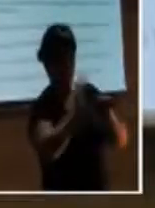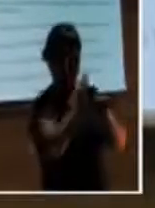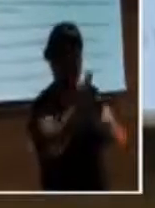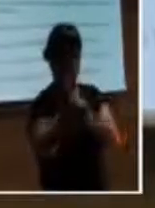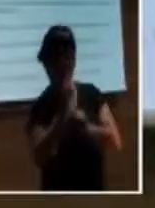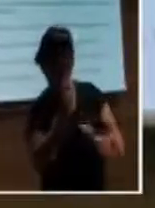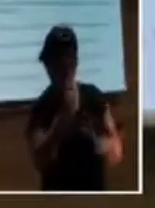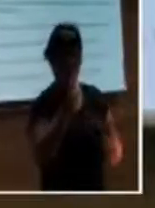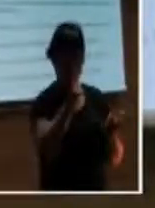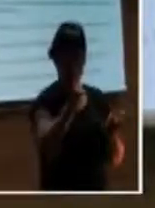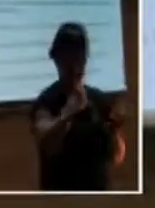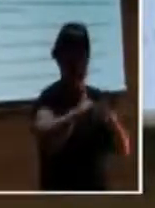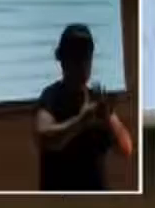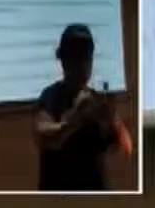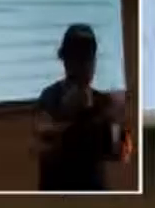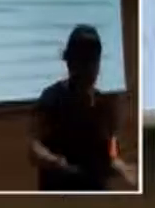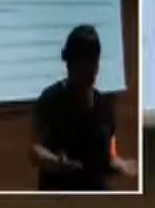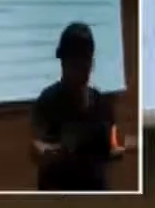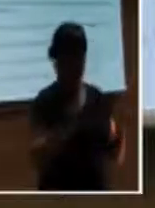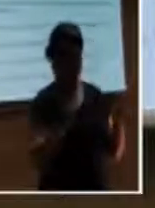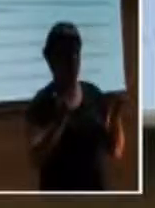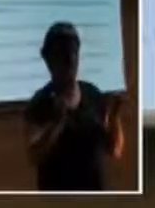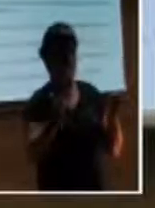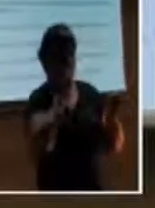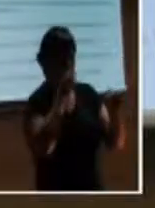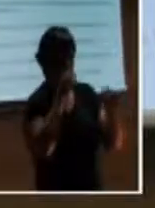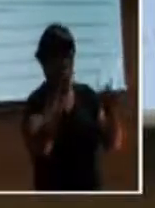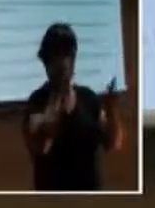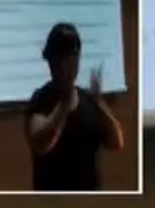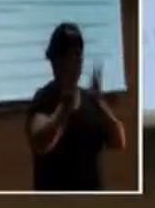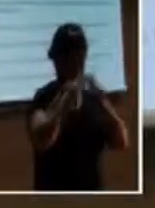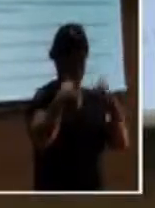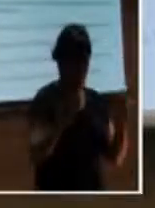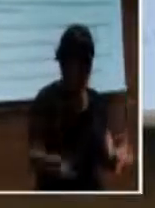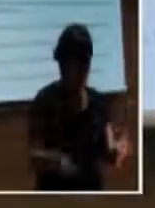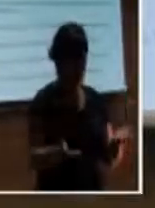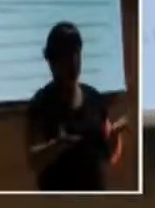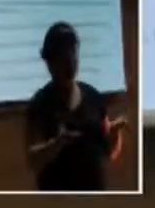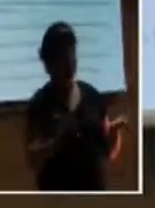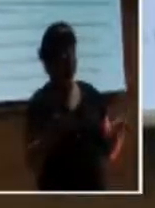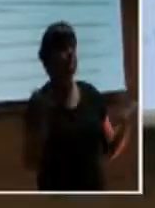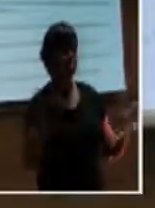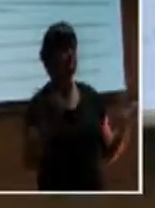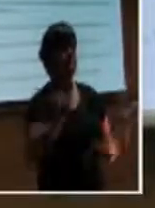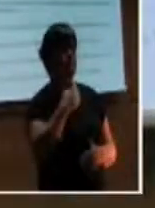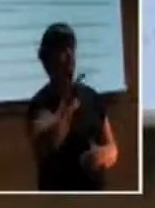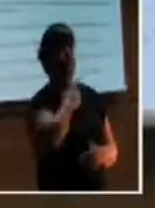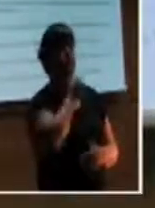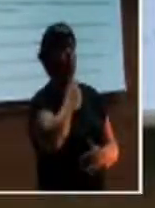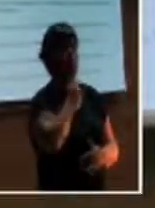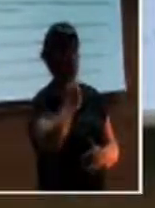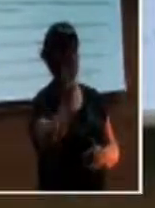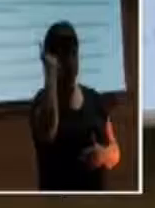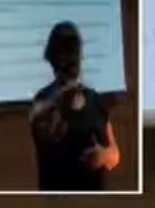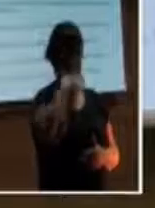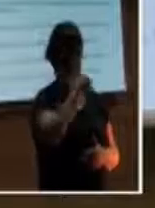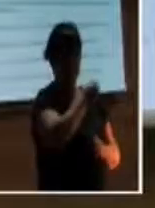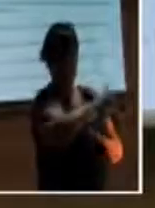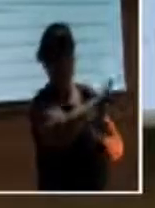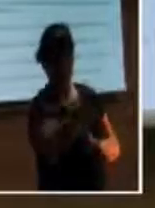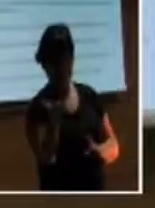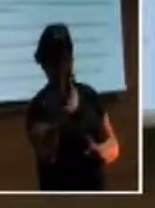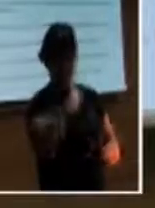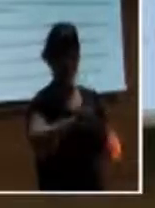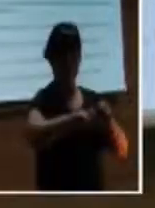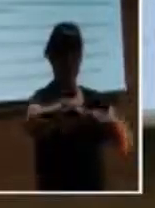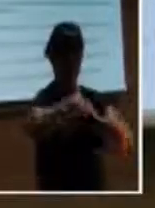And here I would call for some input from you if you're willing to participate. We need the information and we need